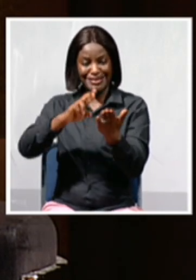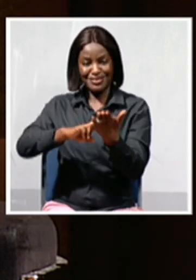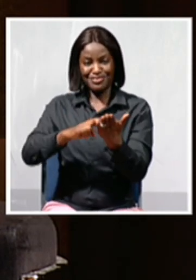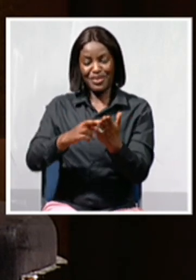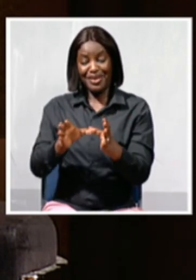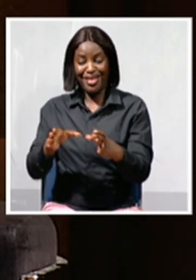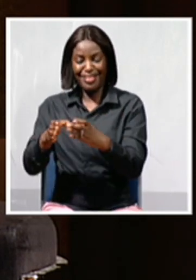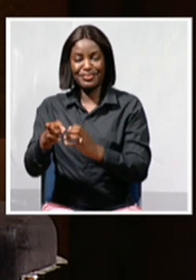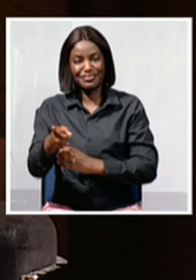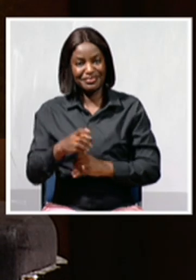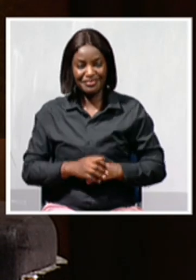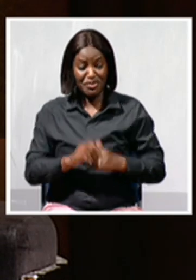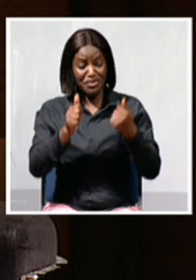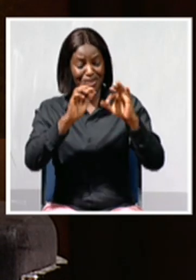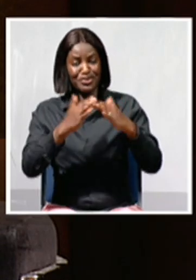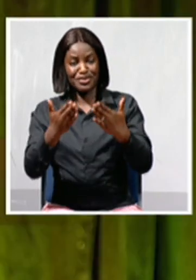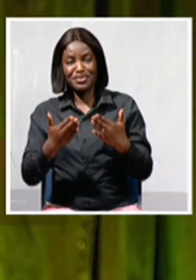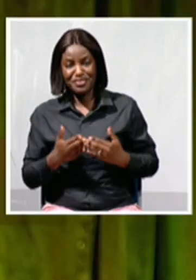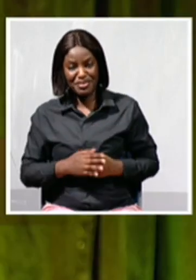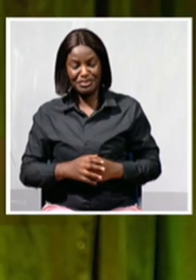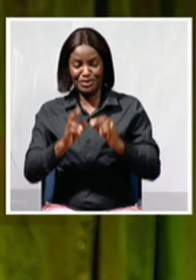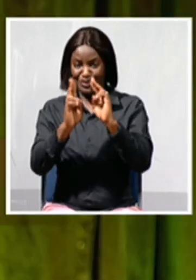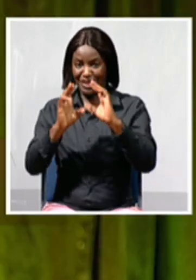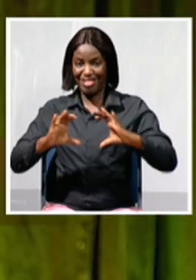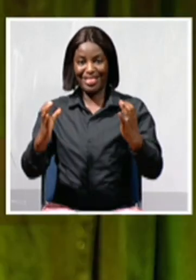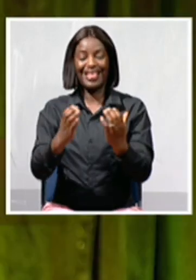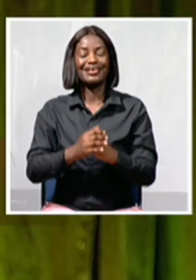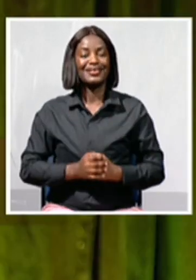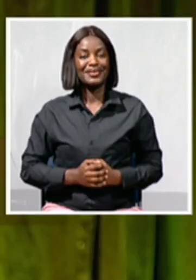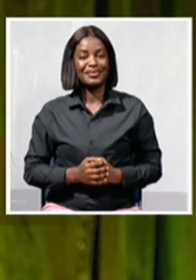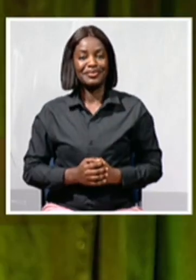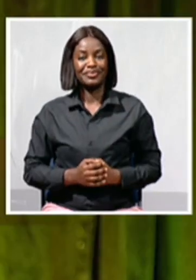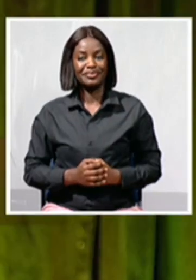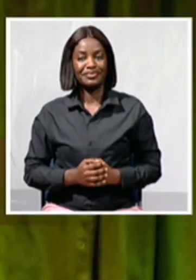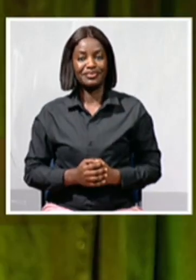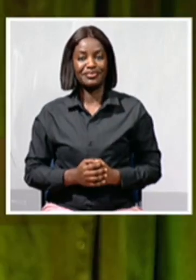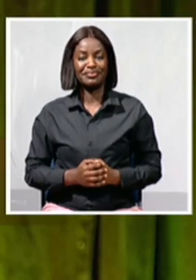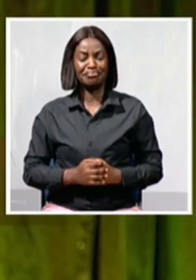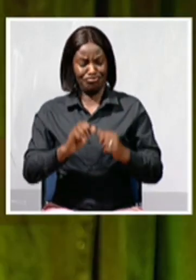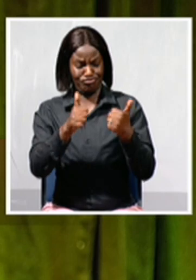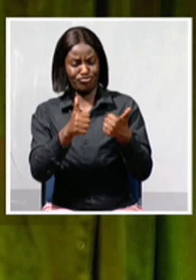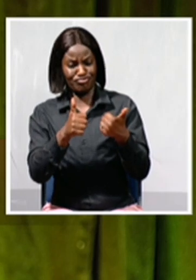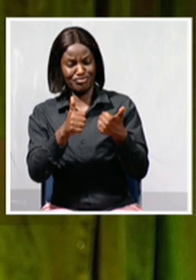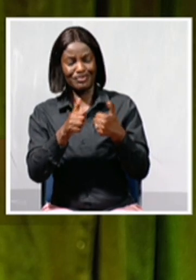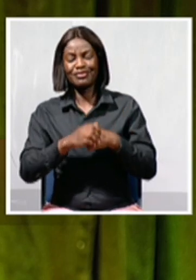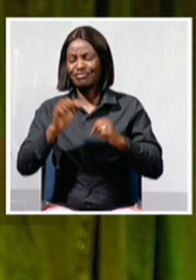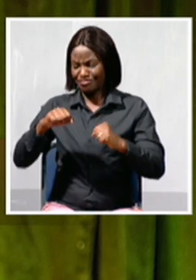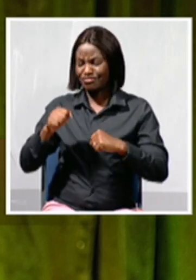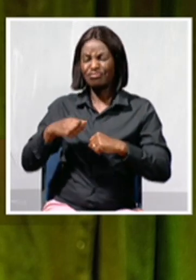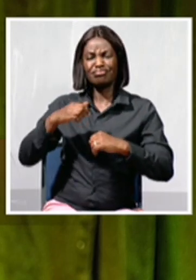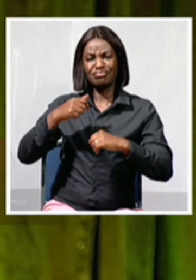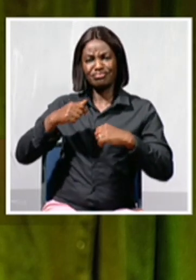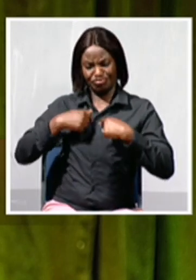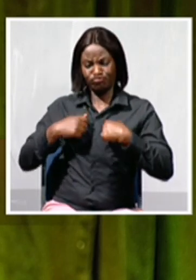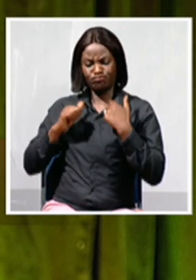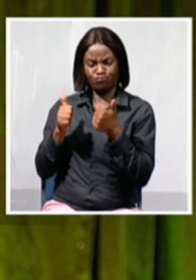ma'am, and welcome back to Talk of the Nation. Good evening, Deborah. Thank you for having me. Are you well on this gift of a Monday? Yes, I'm well. Thank you. How are you? I'm doing well too,